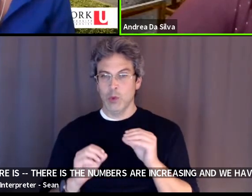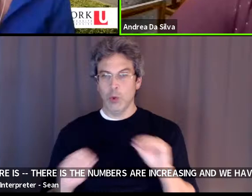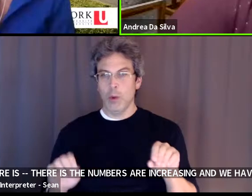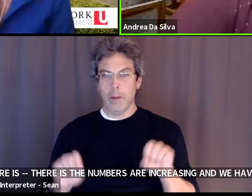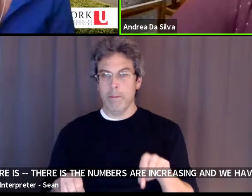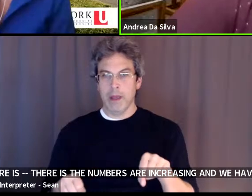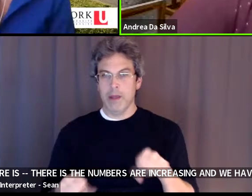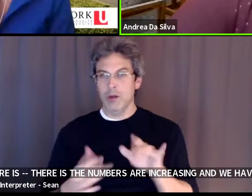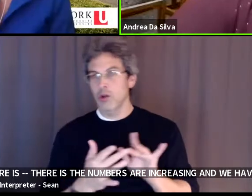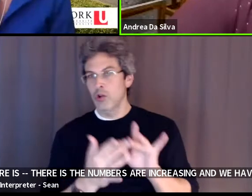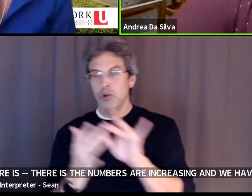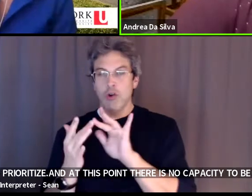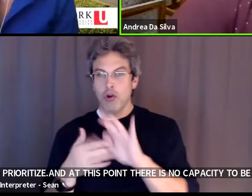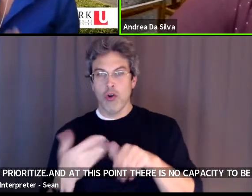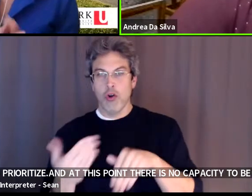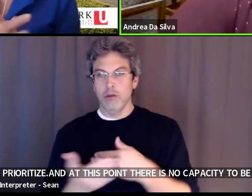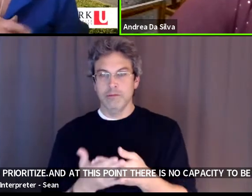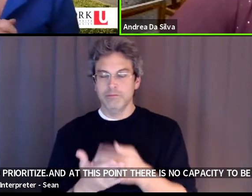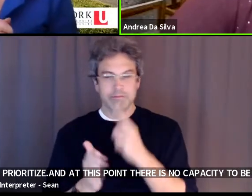everybody.